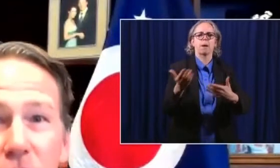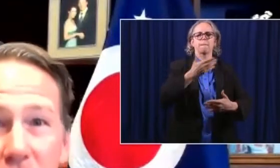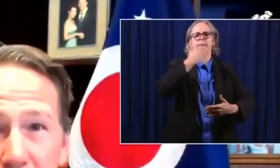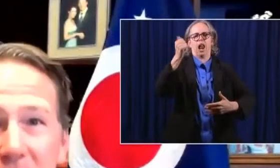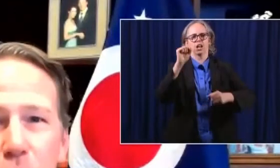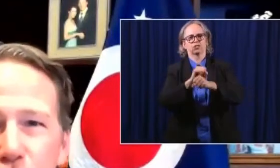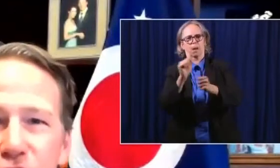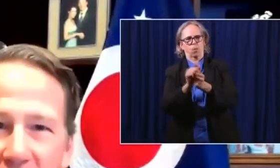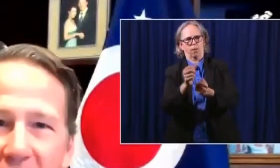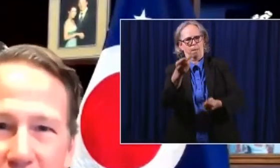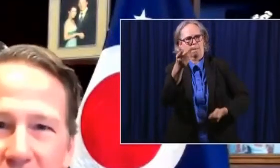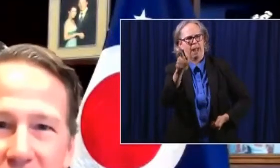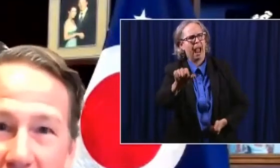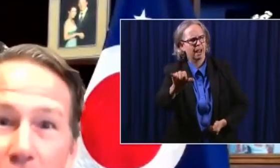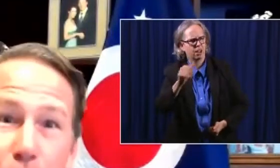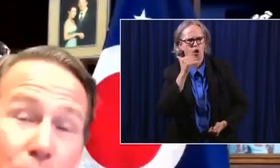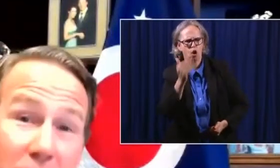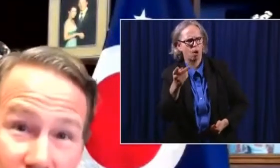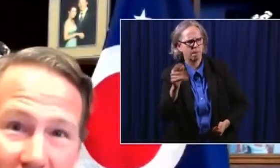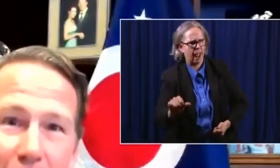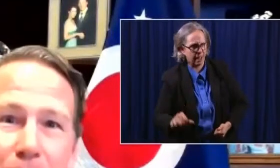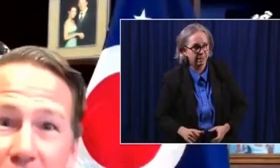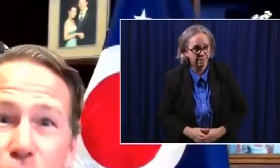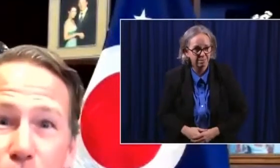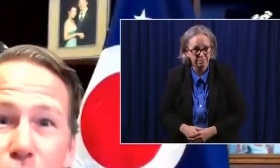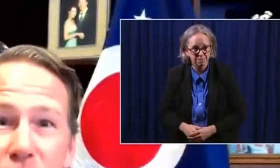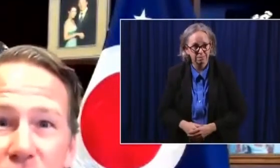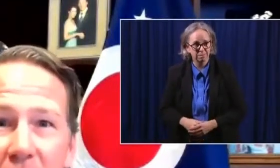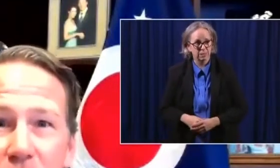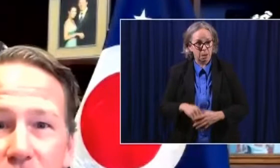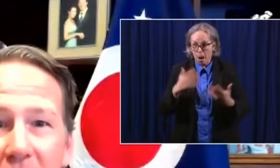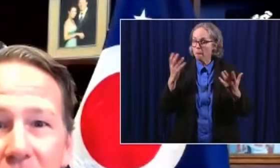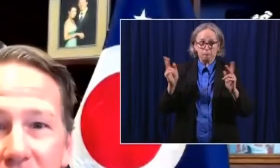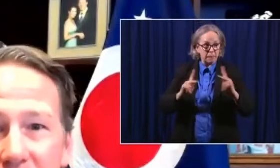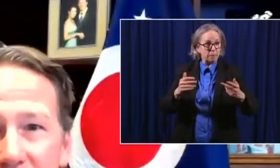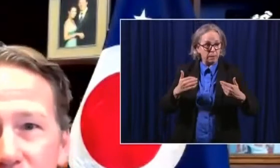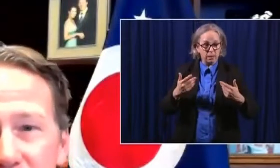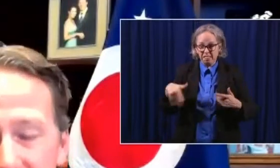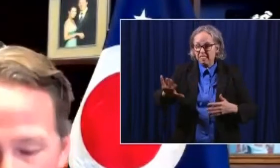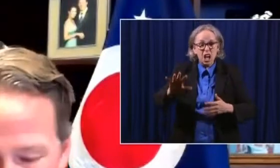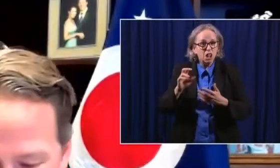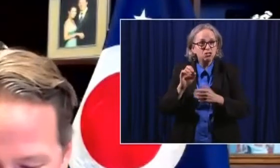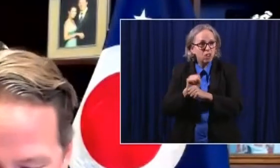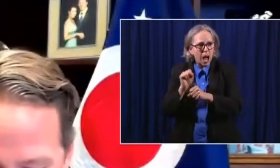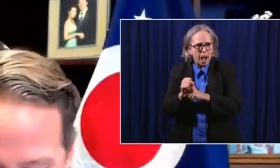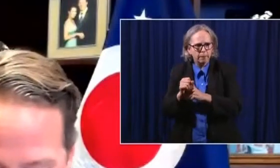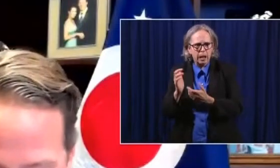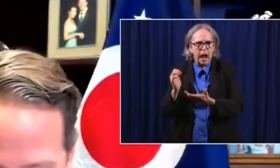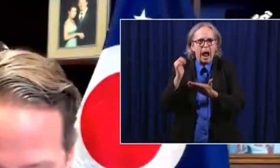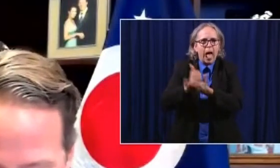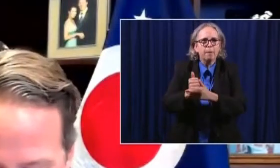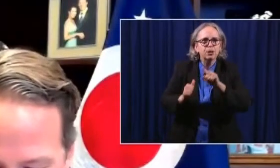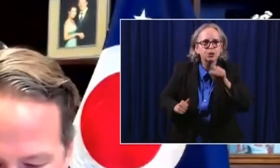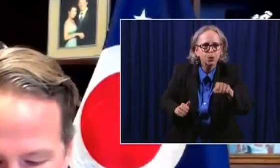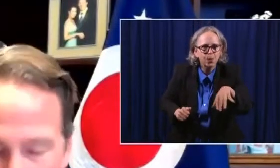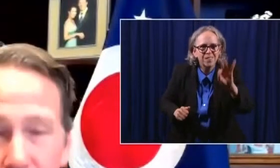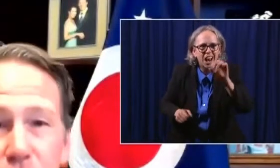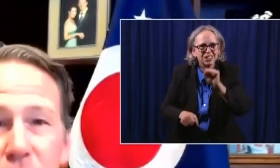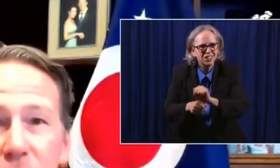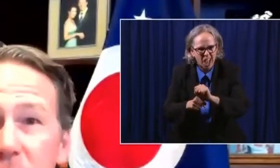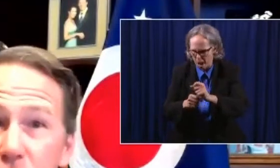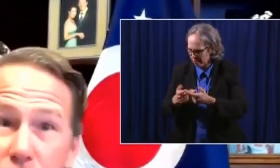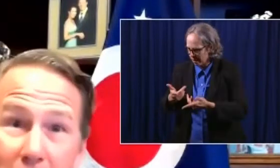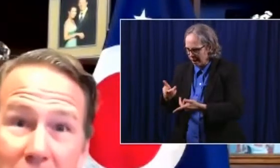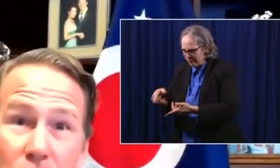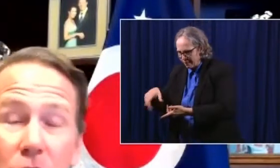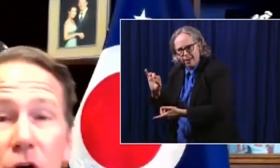There are literally people whose job it is to help you get a job and to improve the job that you have, and you can find them through that resource. Which also